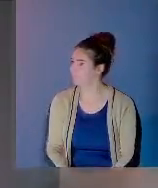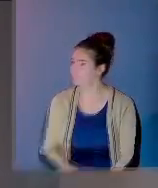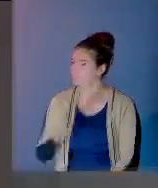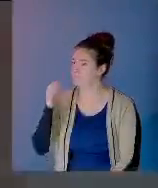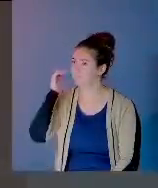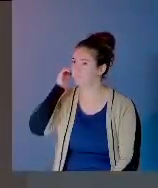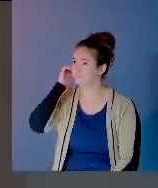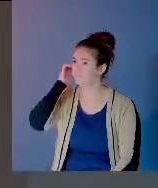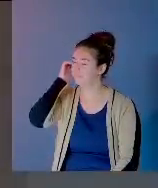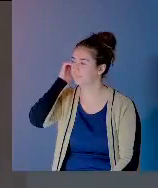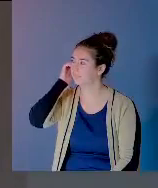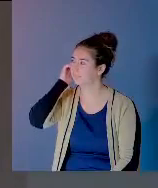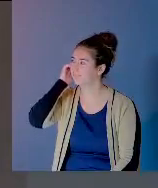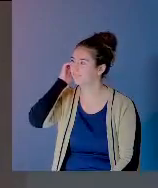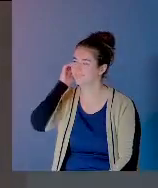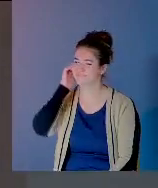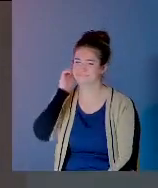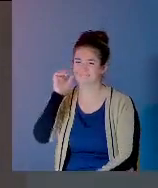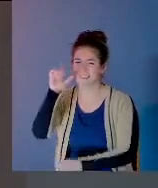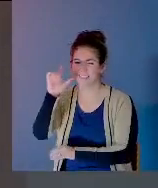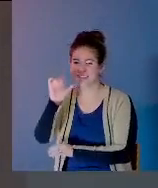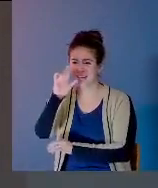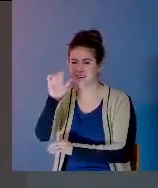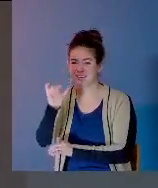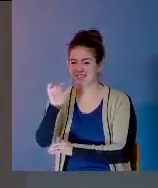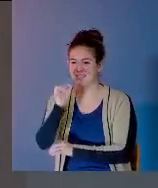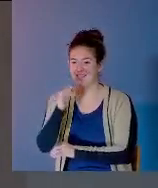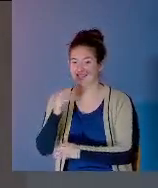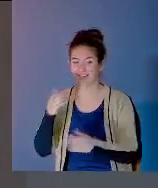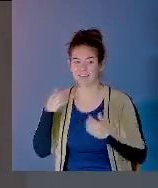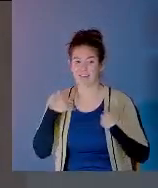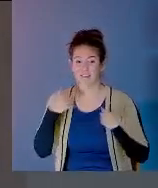Okay, just a couple announcements and we'll be wrapped up.